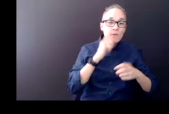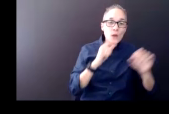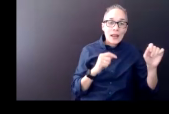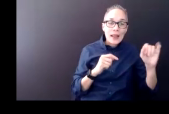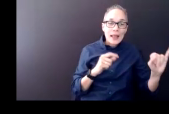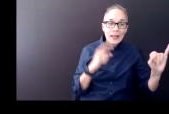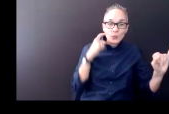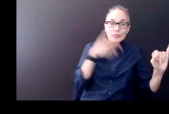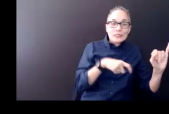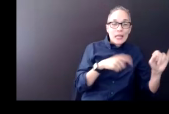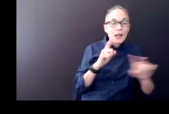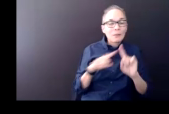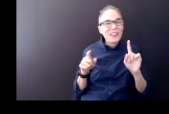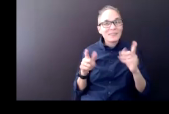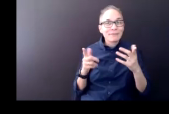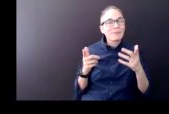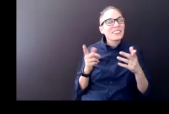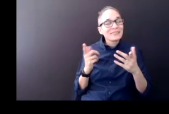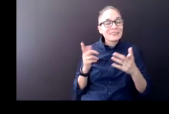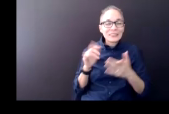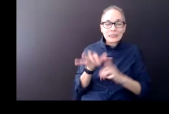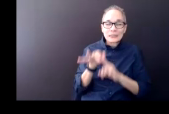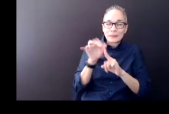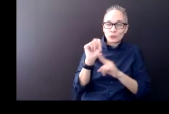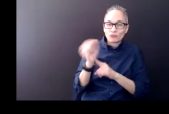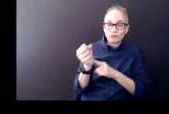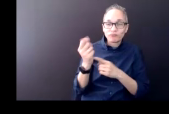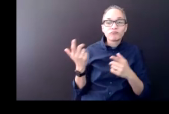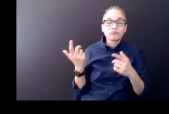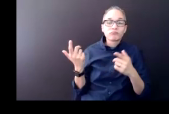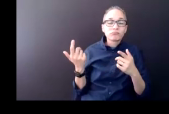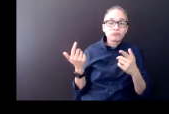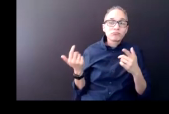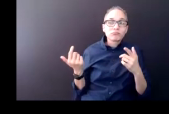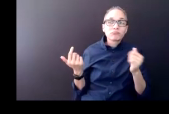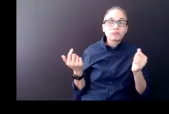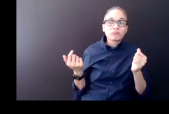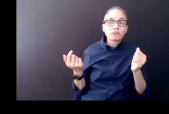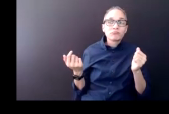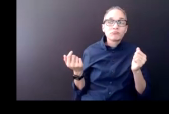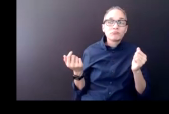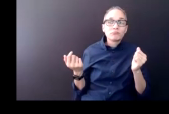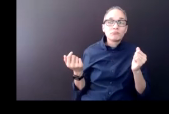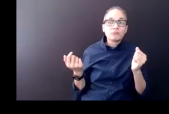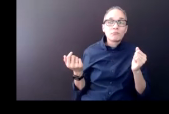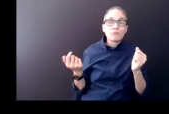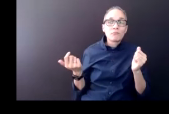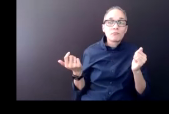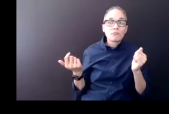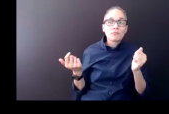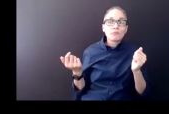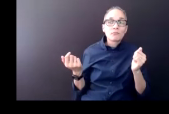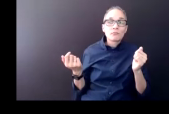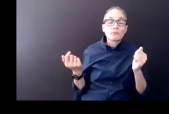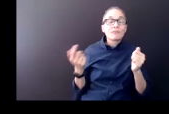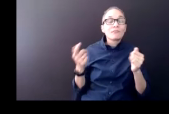but that, those are different kinds of edge cases and potential outliers. Um, I think the other thing is like a lot of students